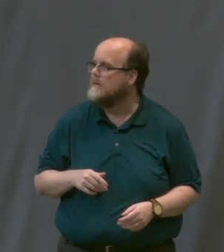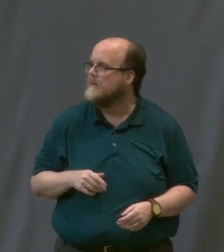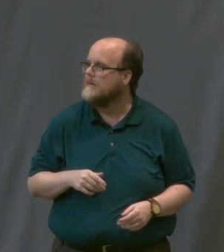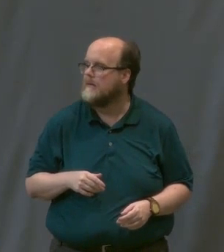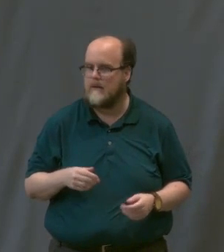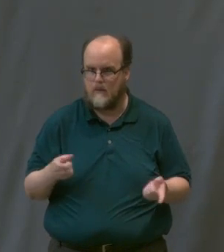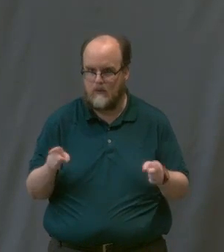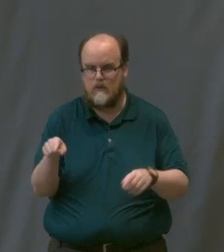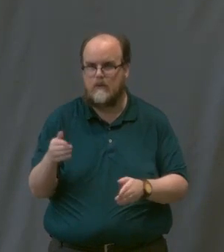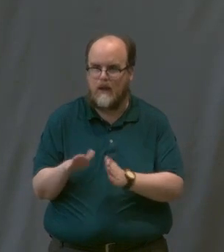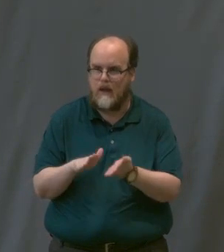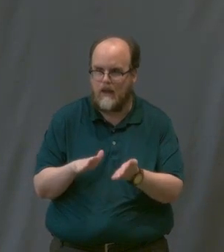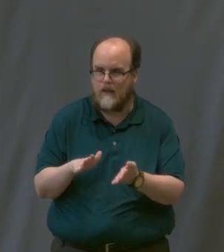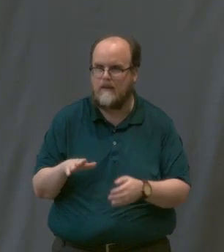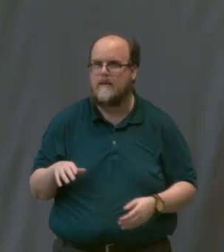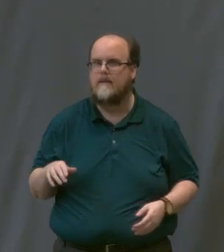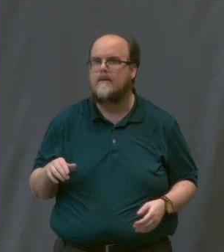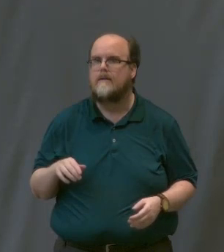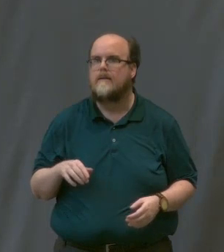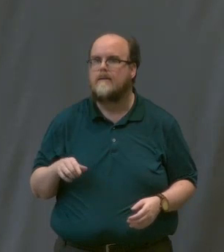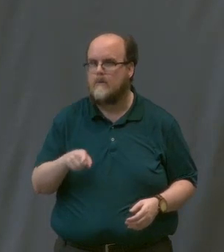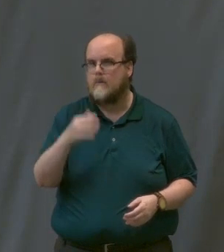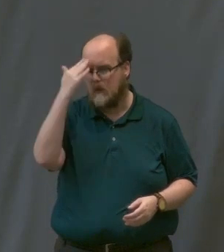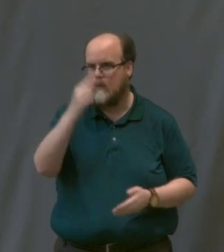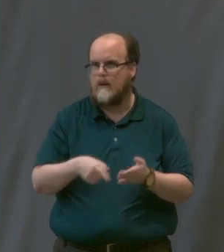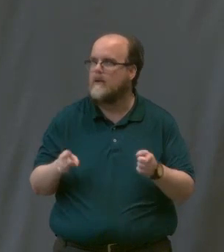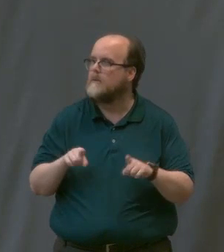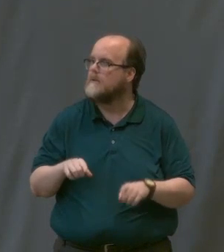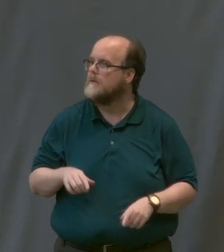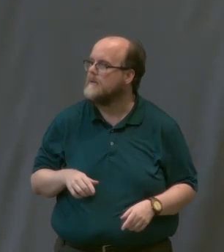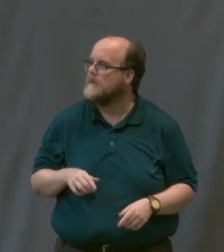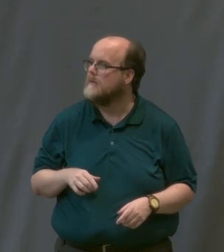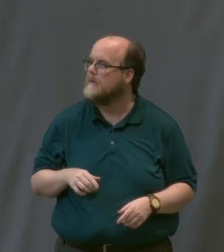When you die, it is decided, you know what's going to happen.